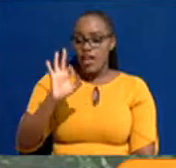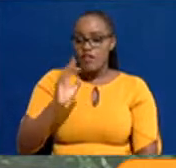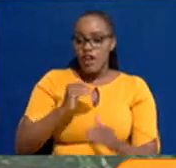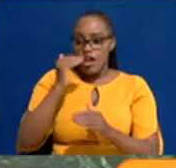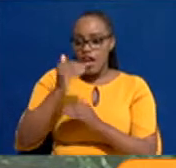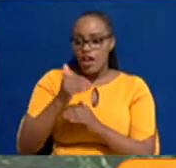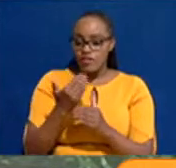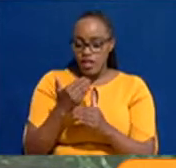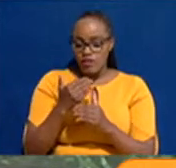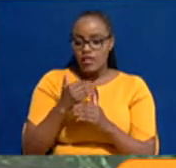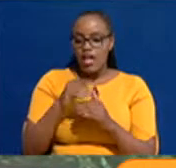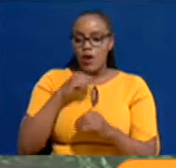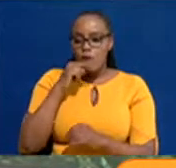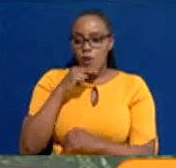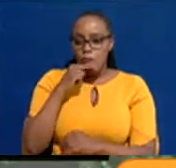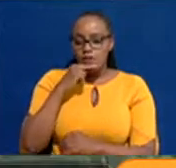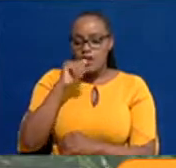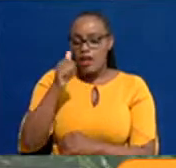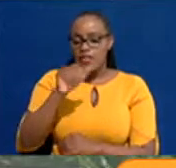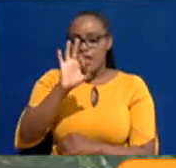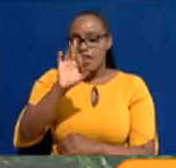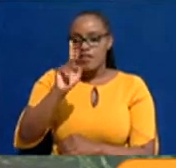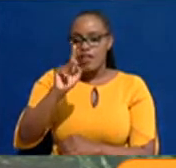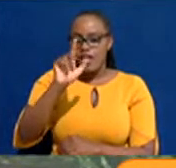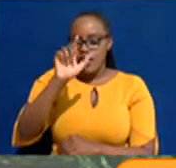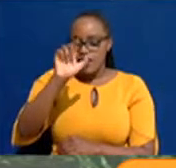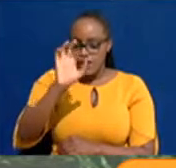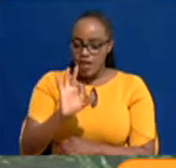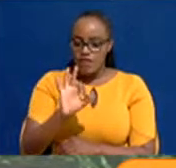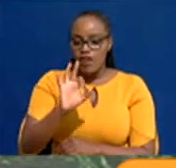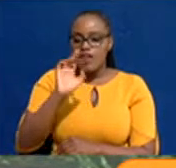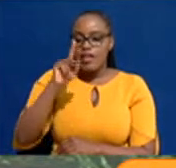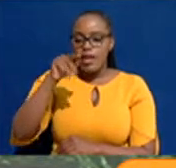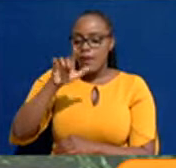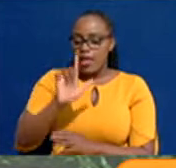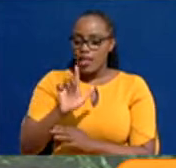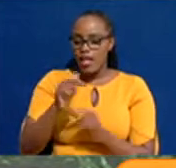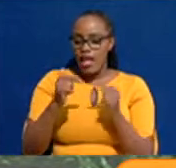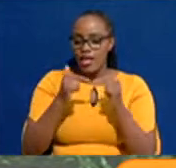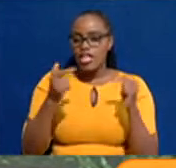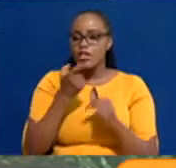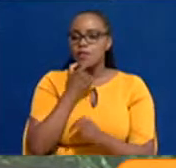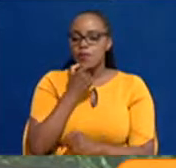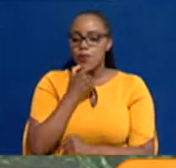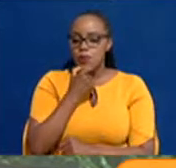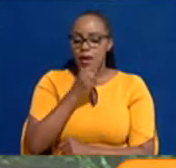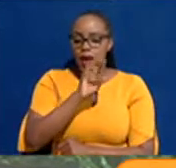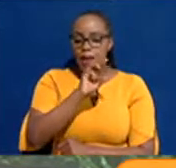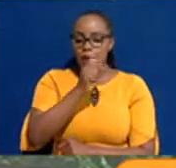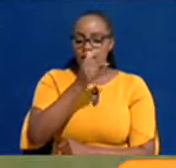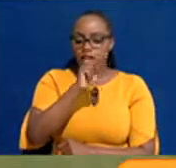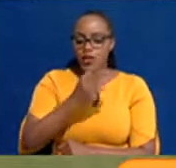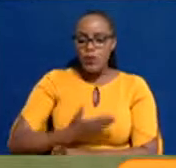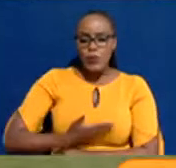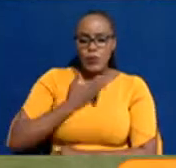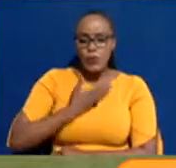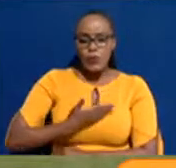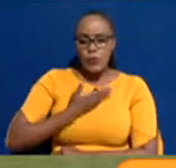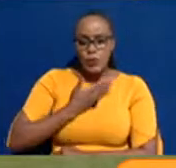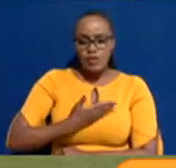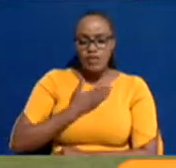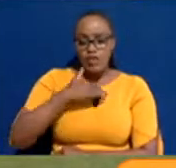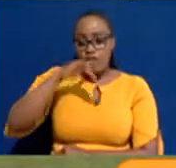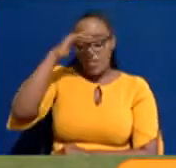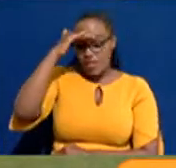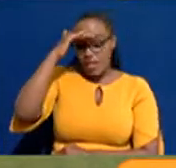for his post-match comments in another FKF-PL match against Gor Mahia. Matano was furious in the manner in which the